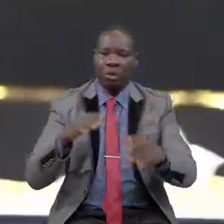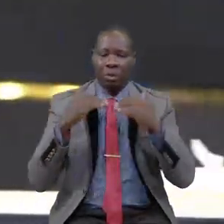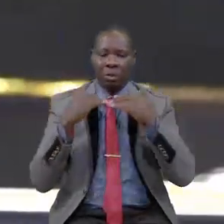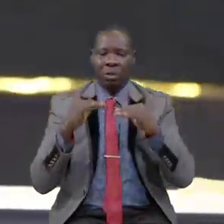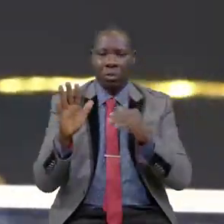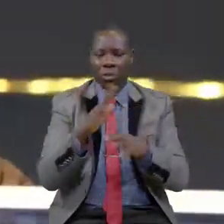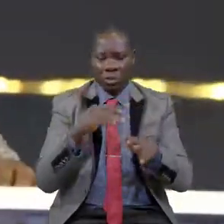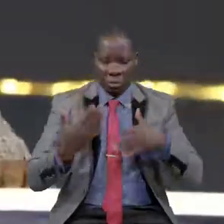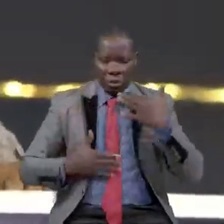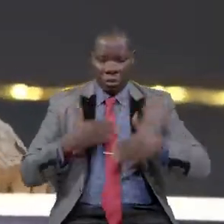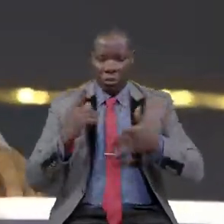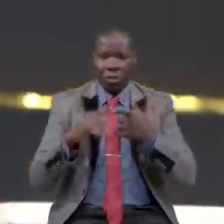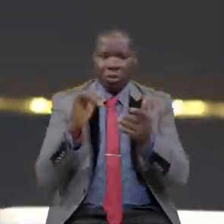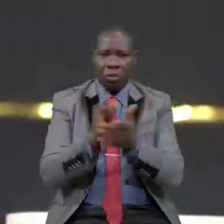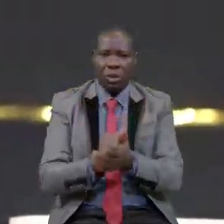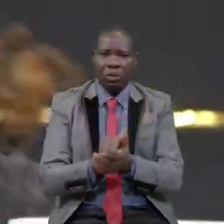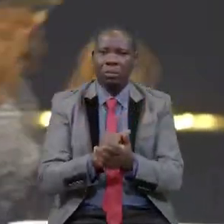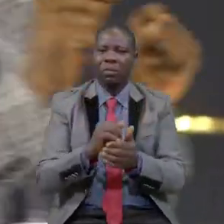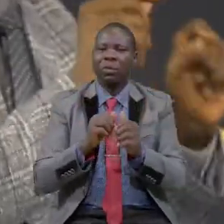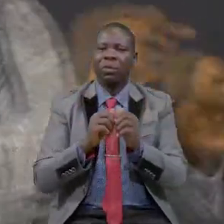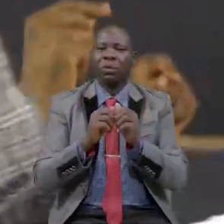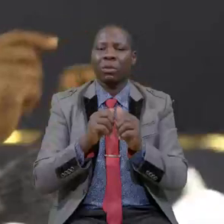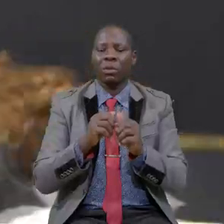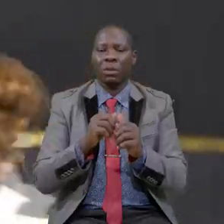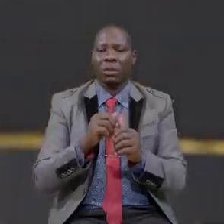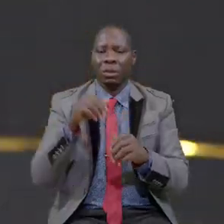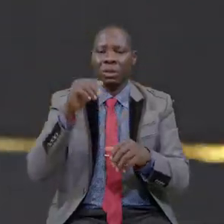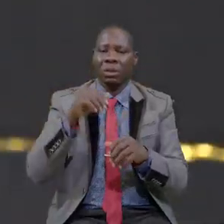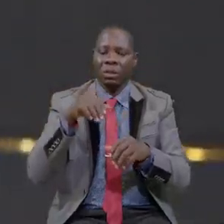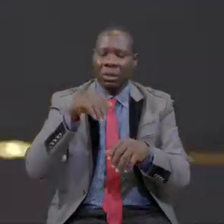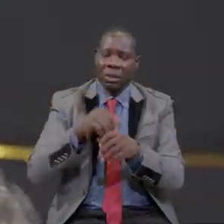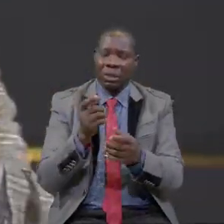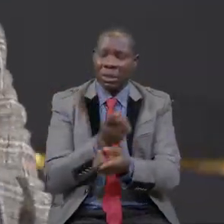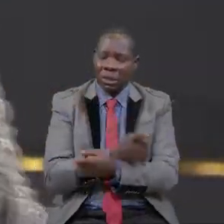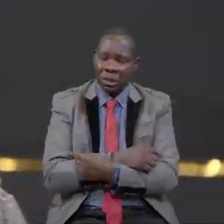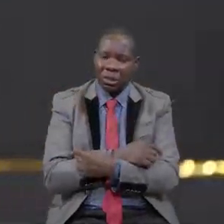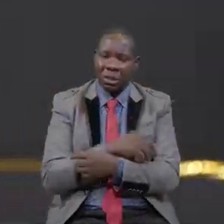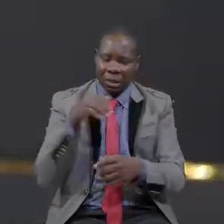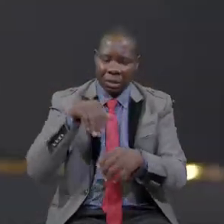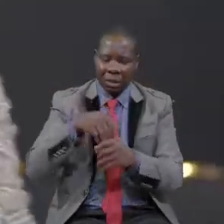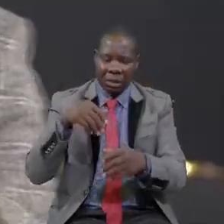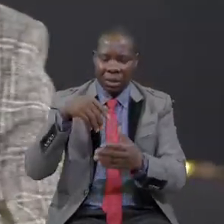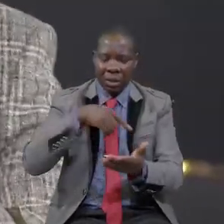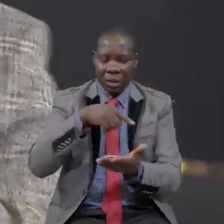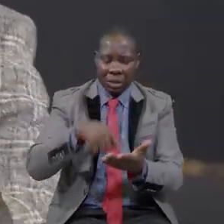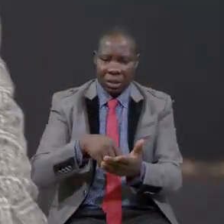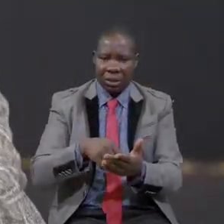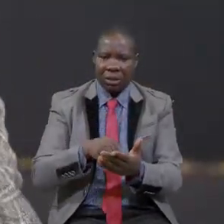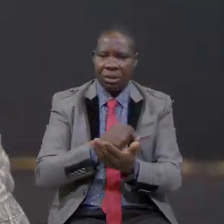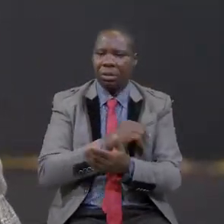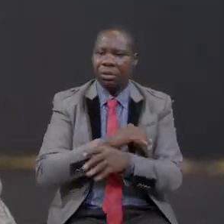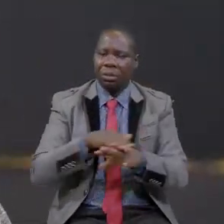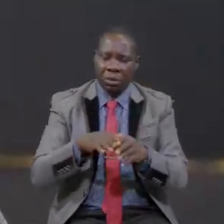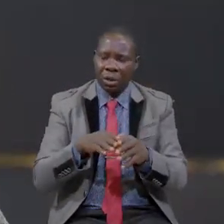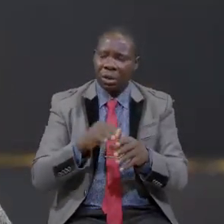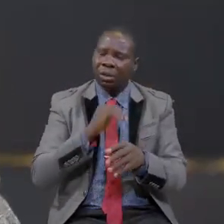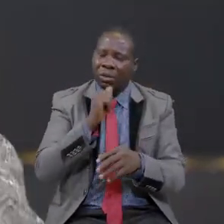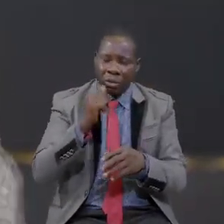that not withand in in this Rejoice not that the spirits are